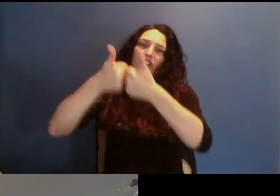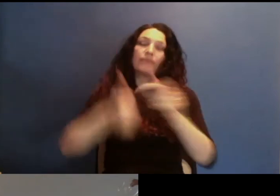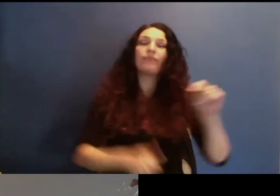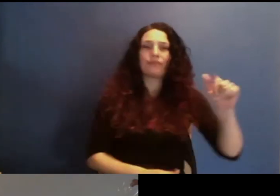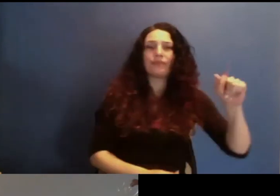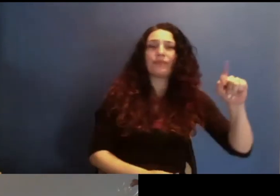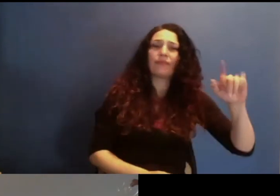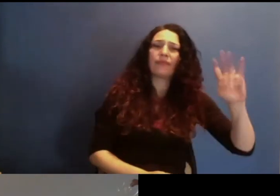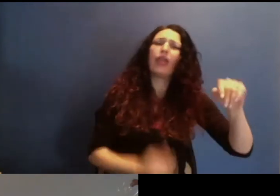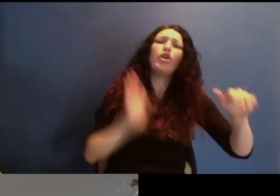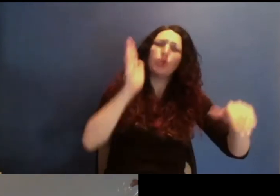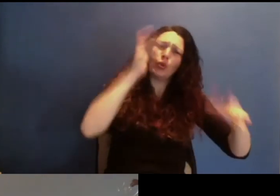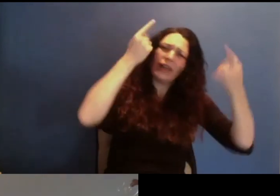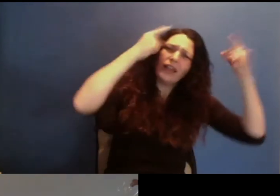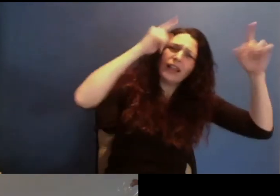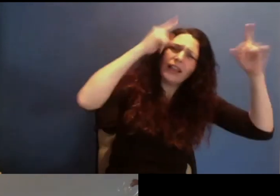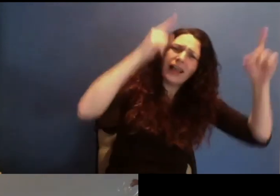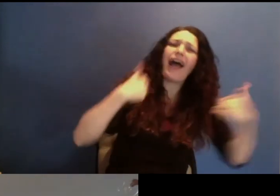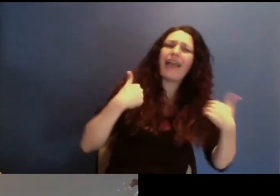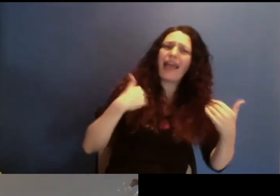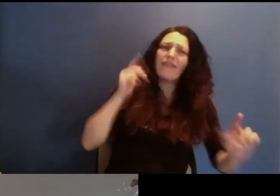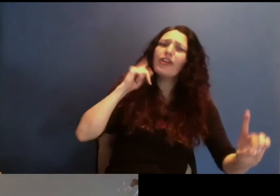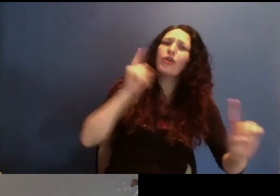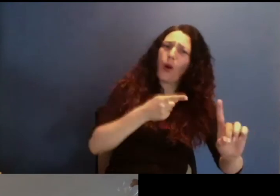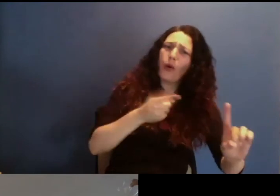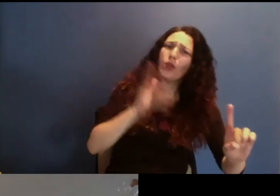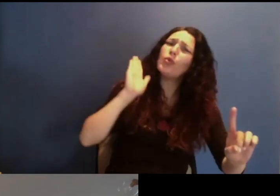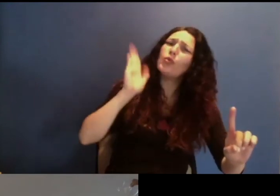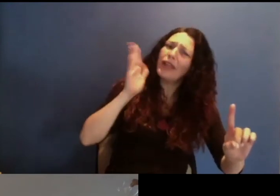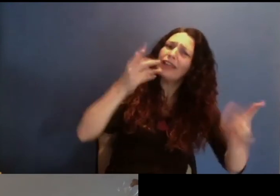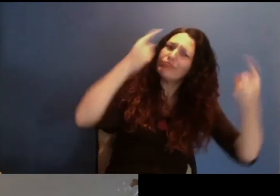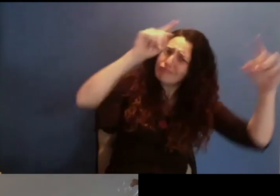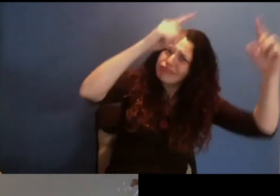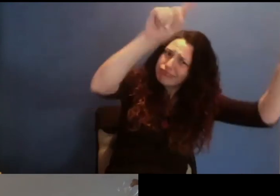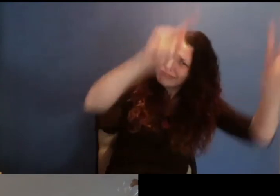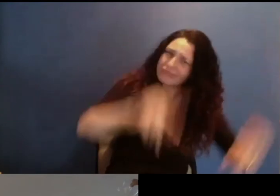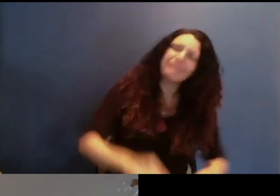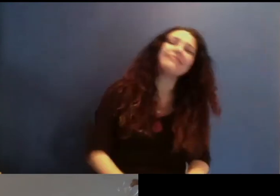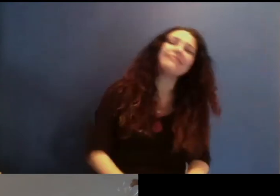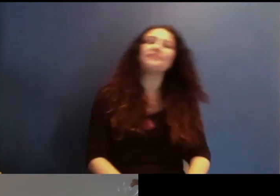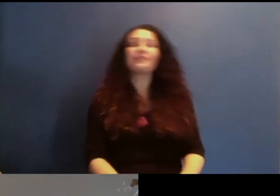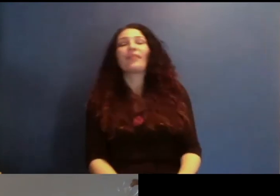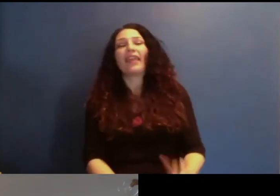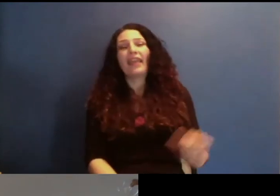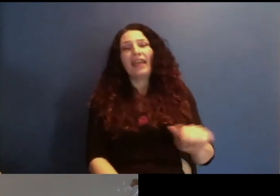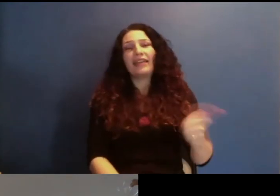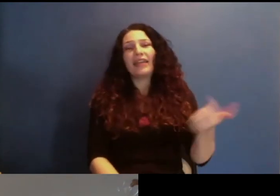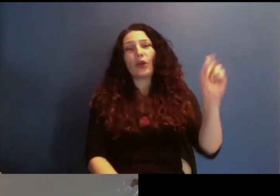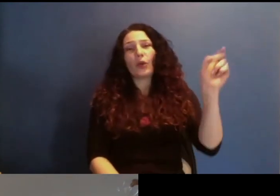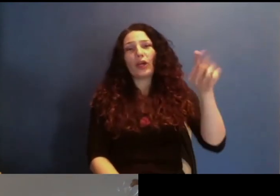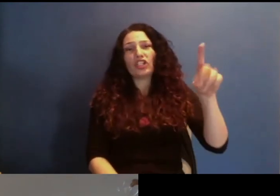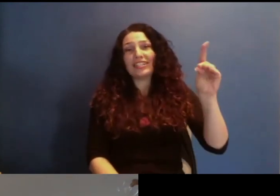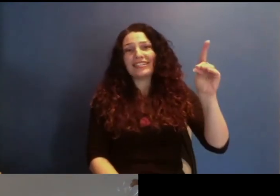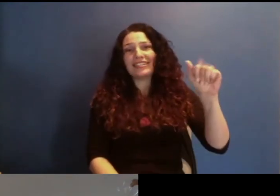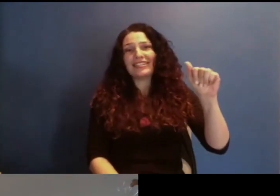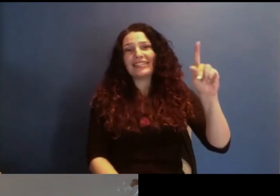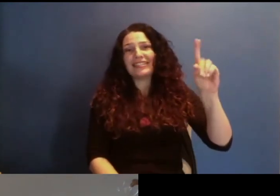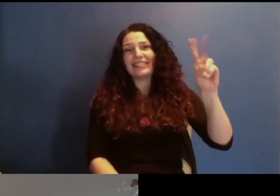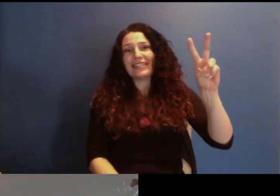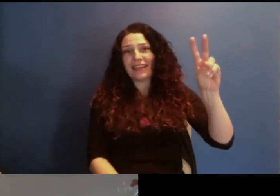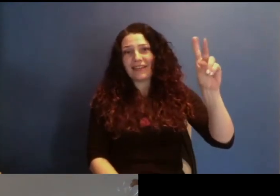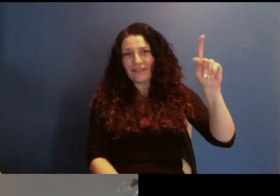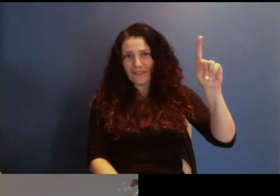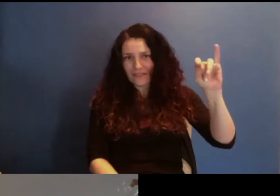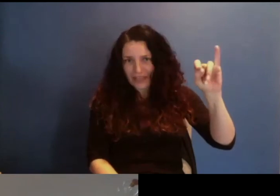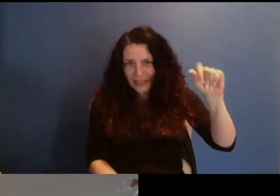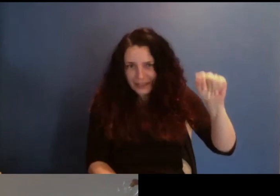So yes, honey. Fingers crossed for that. Yeah. So David, hey, everybody's in here. What do you think Special